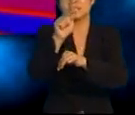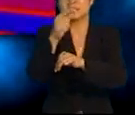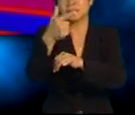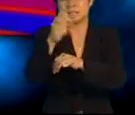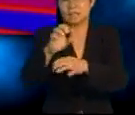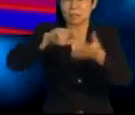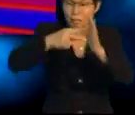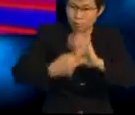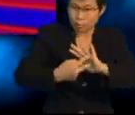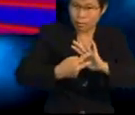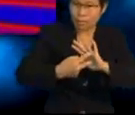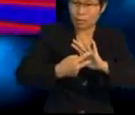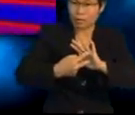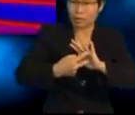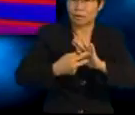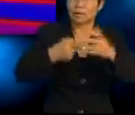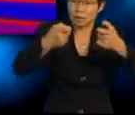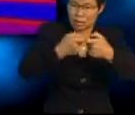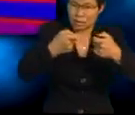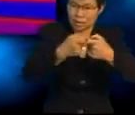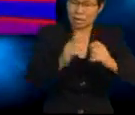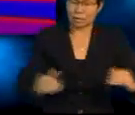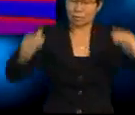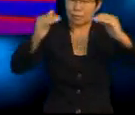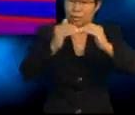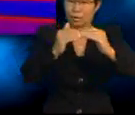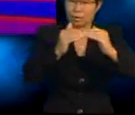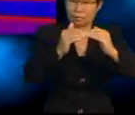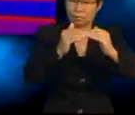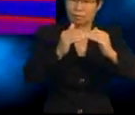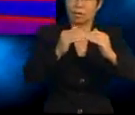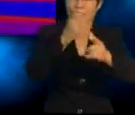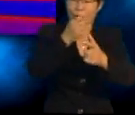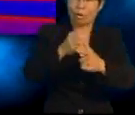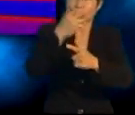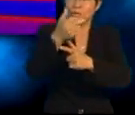This means that it is electrically balanced or uncharged.